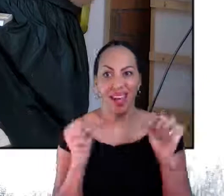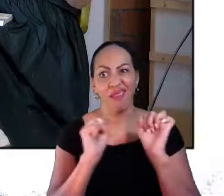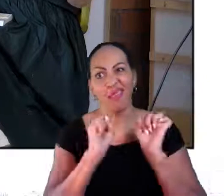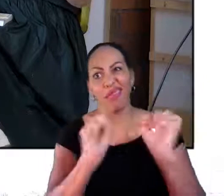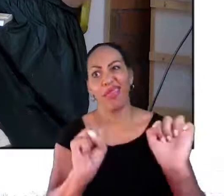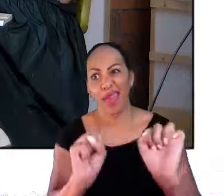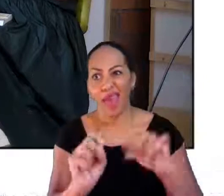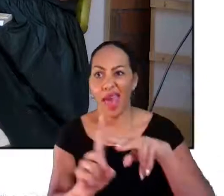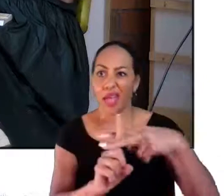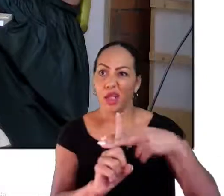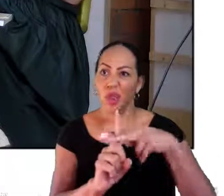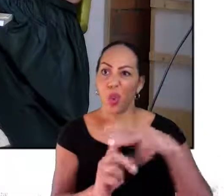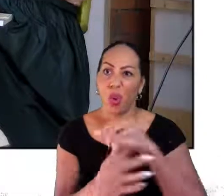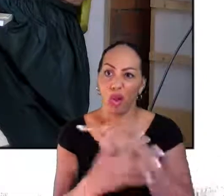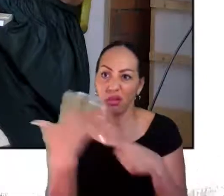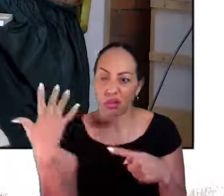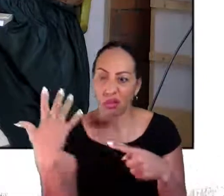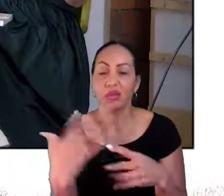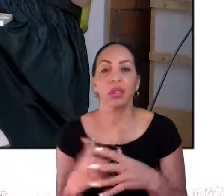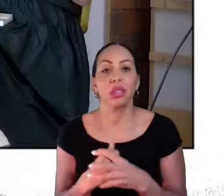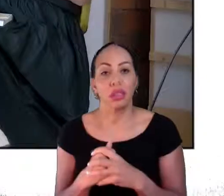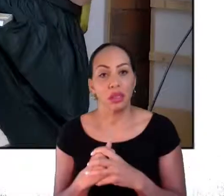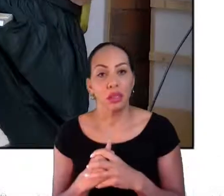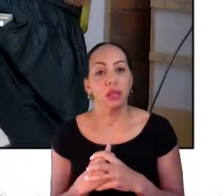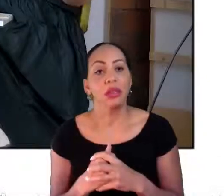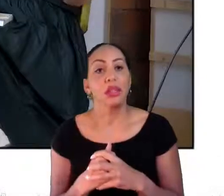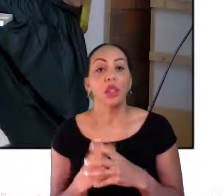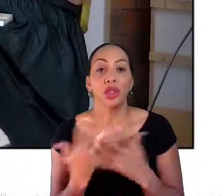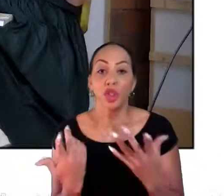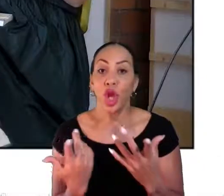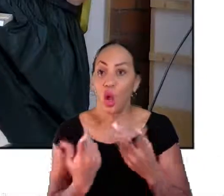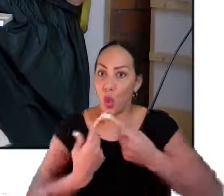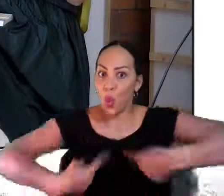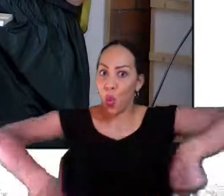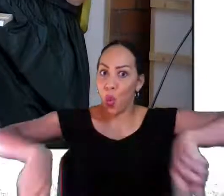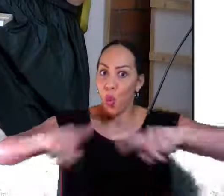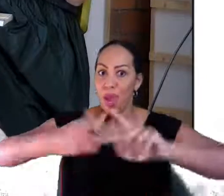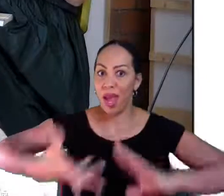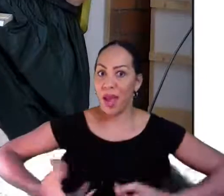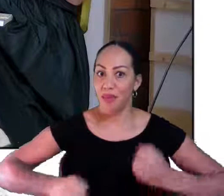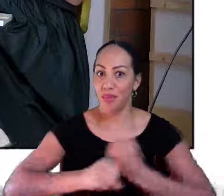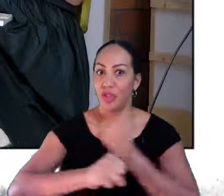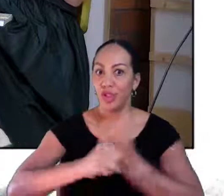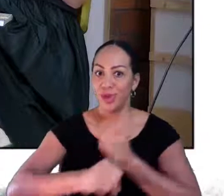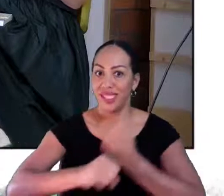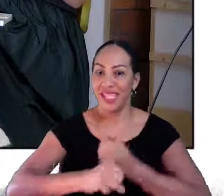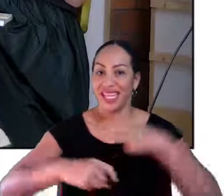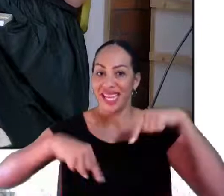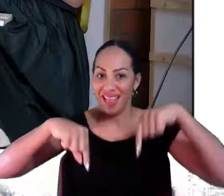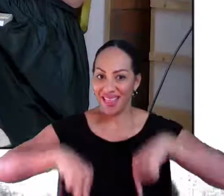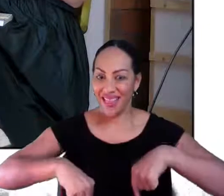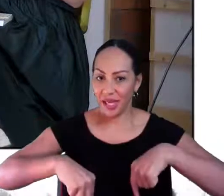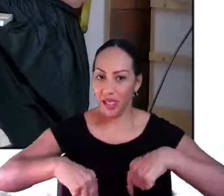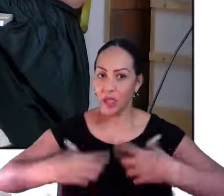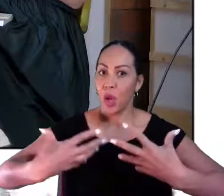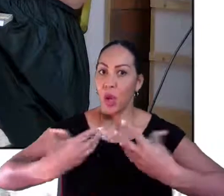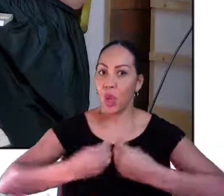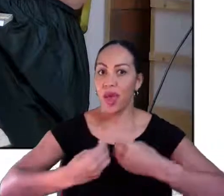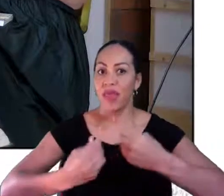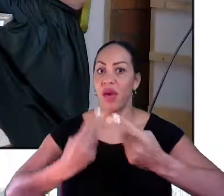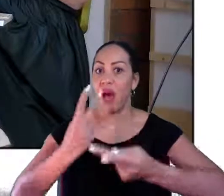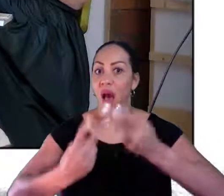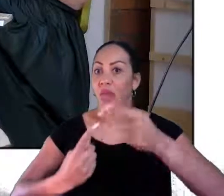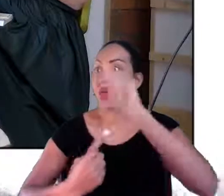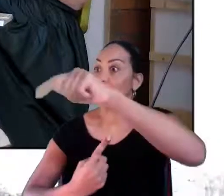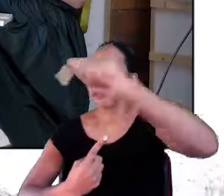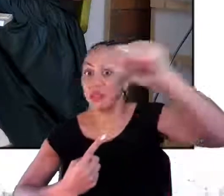also producing these things in a rich space of lots of people also doing work, and it's totally unnecessary to reinvent